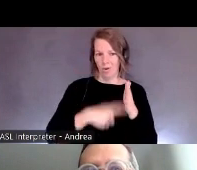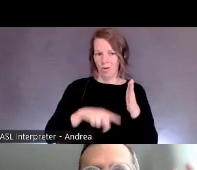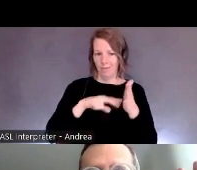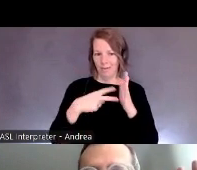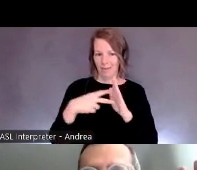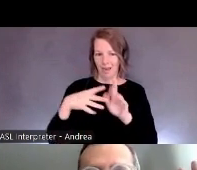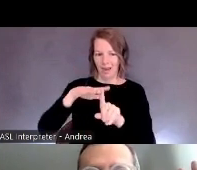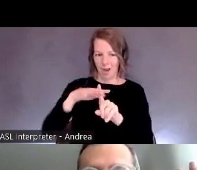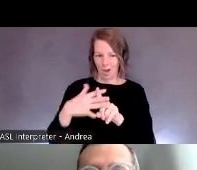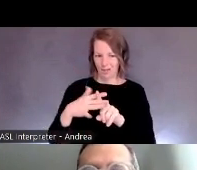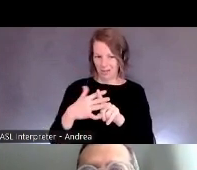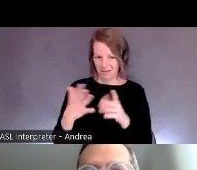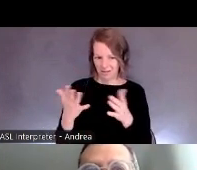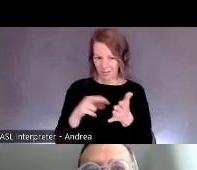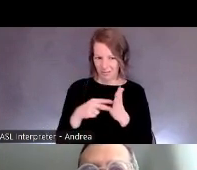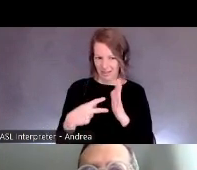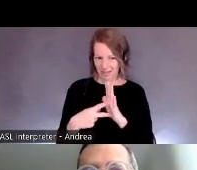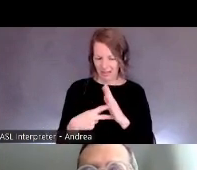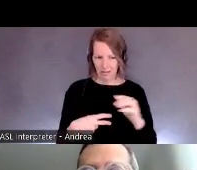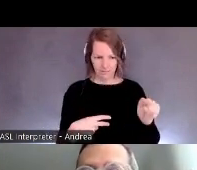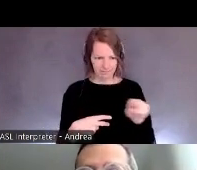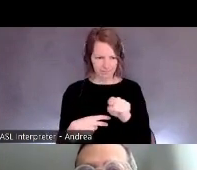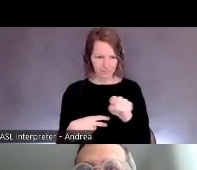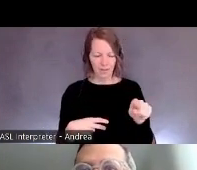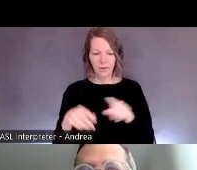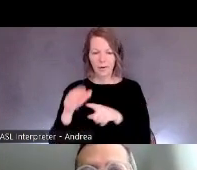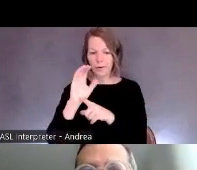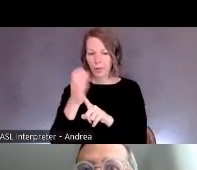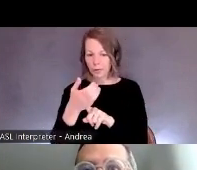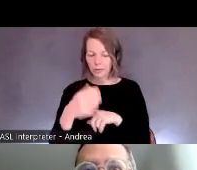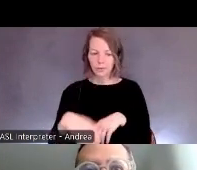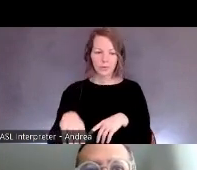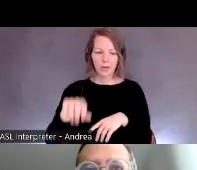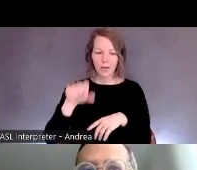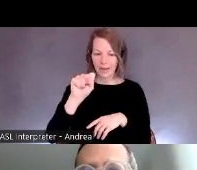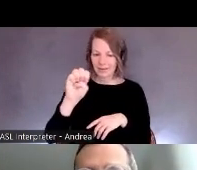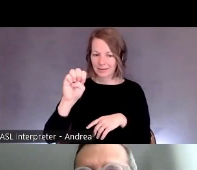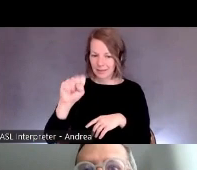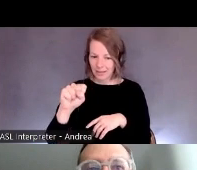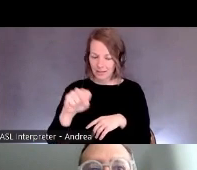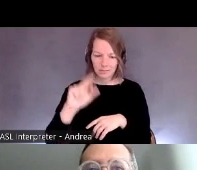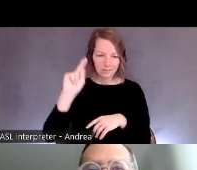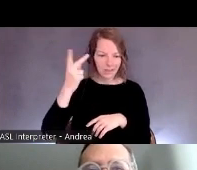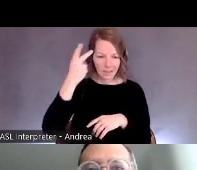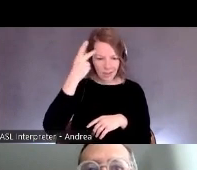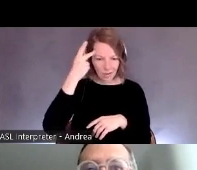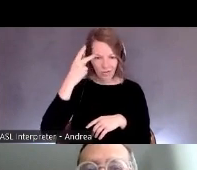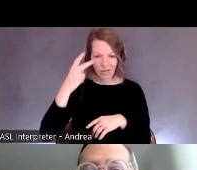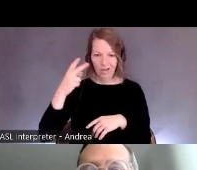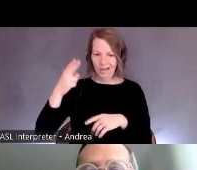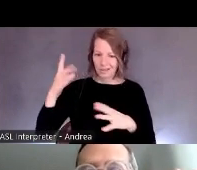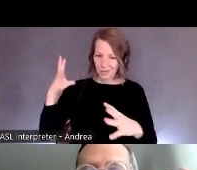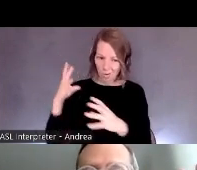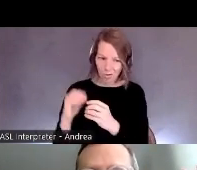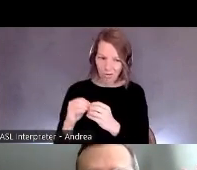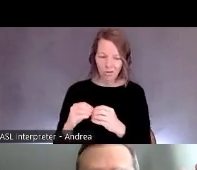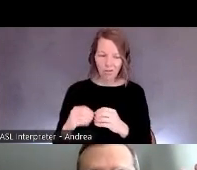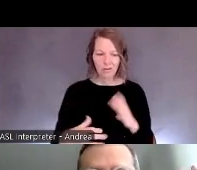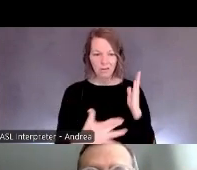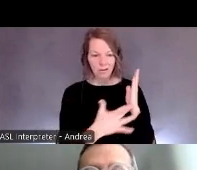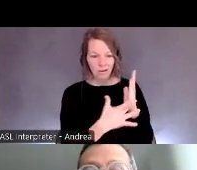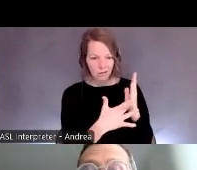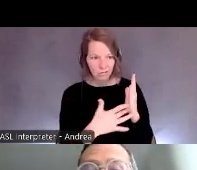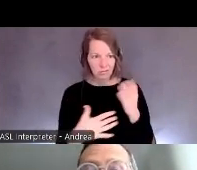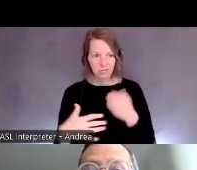context. So when we think about context, we think about the cultural, socioeconomic, political, historical, technological, local, or